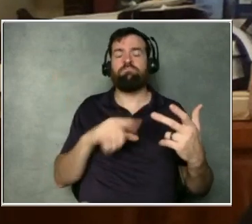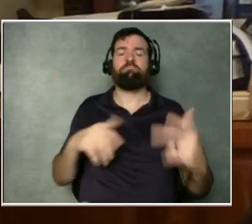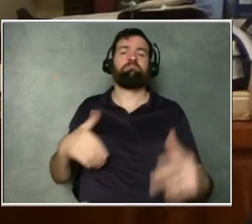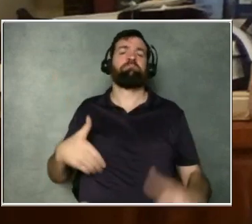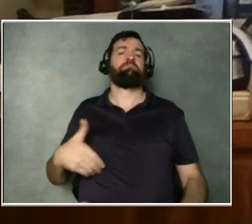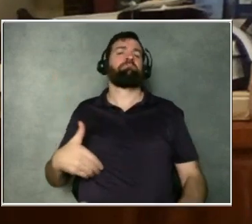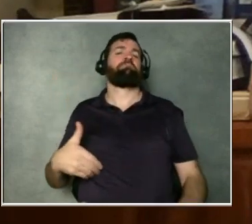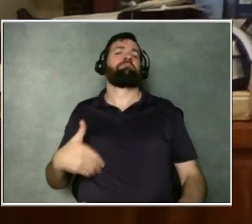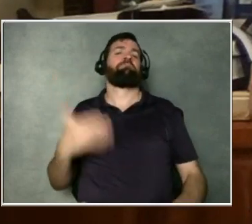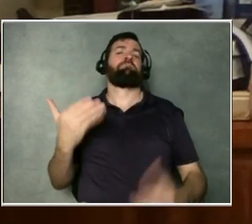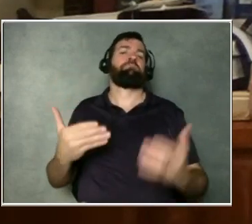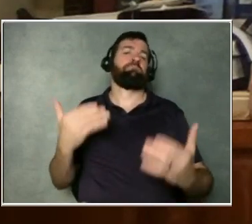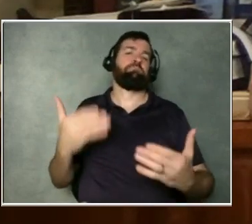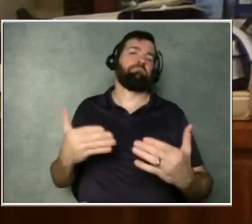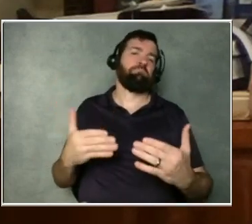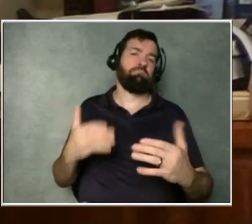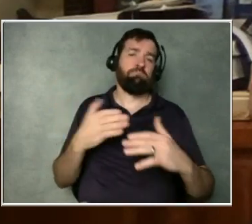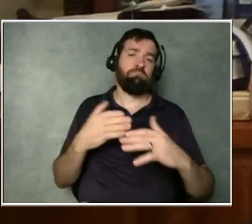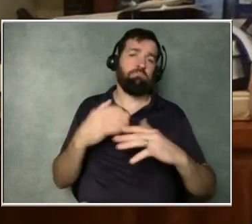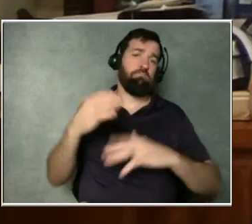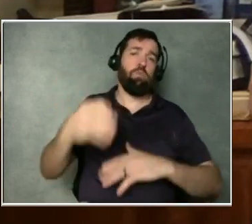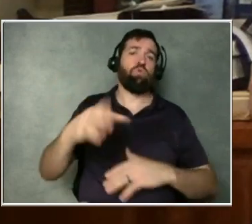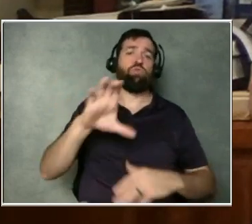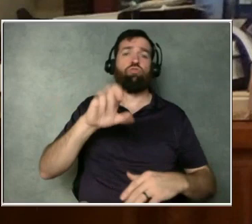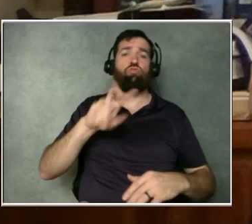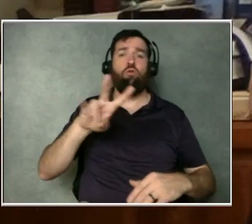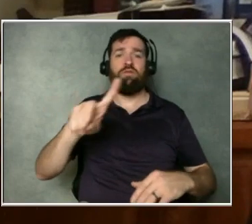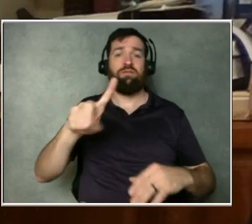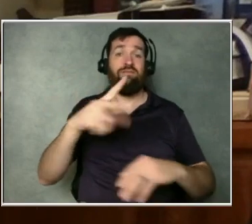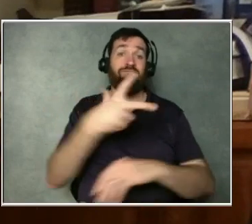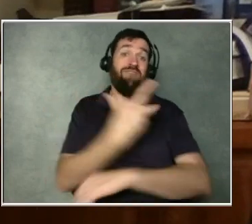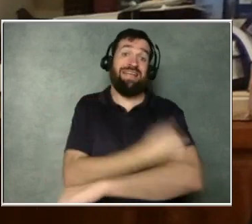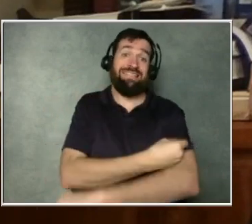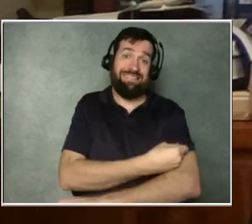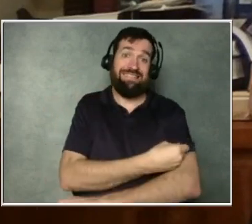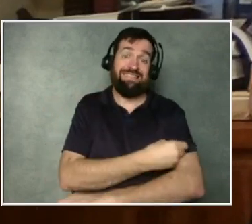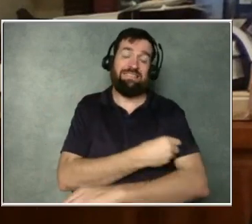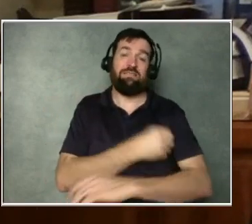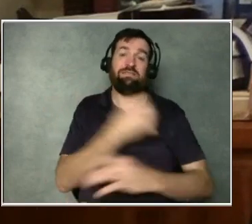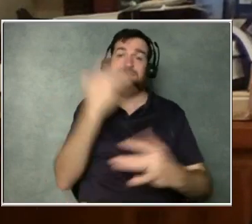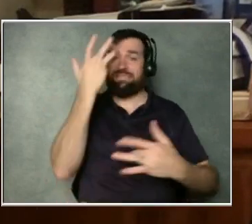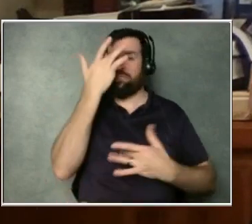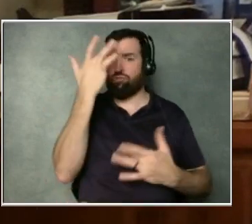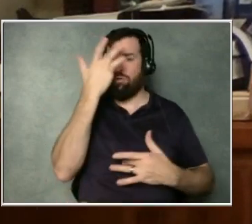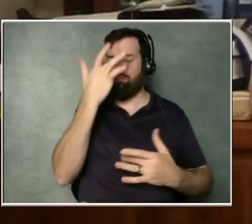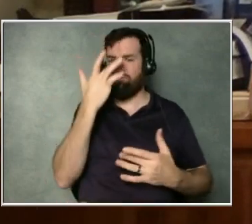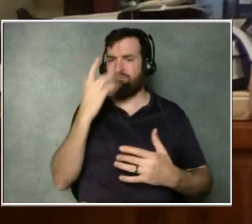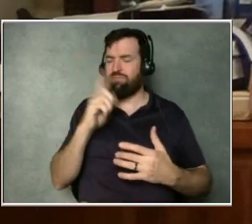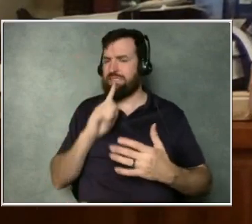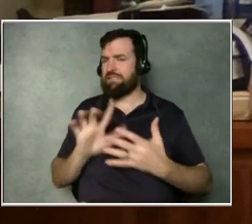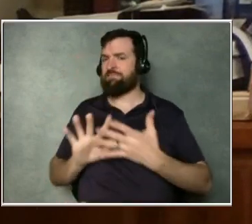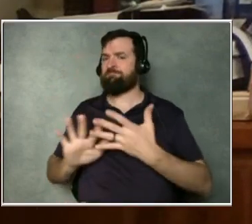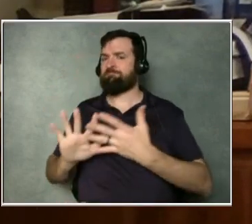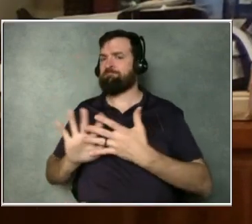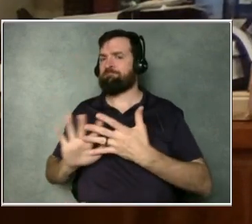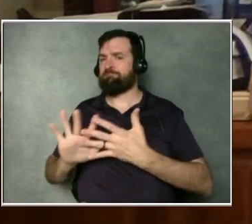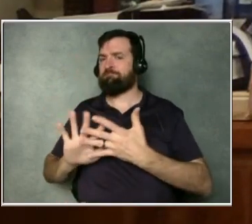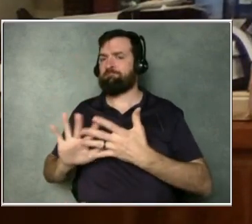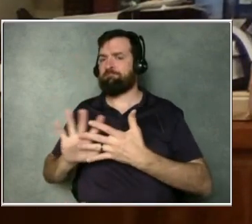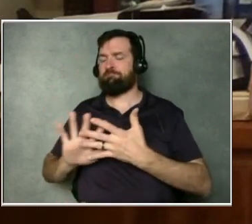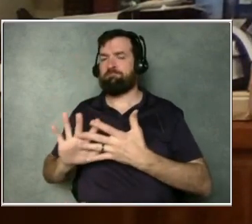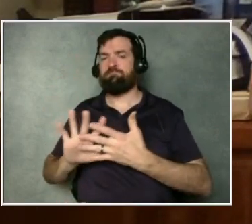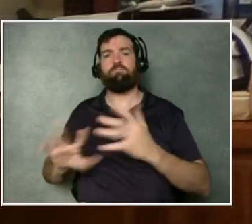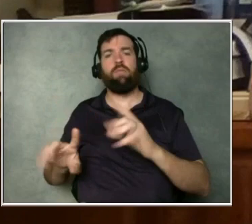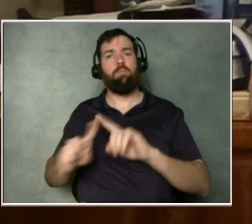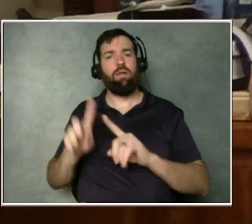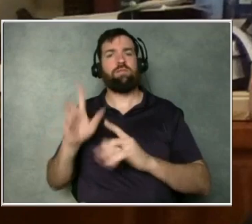be a post-COVID vaccine syndrome. That's really hazy right now, but some